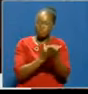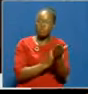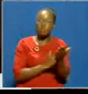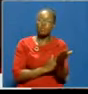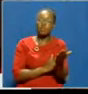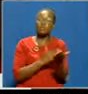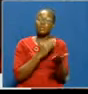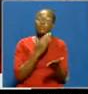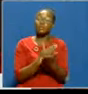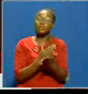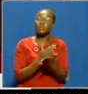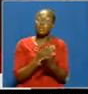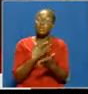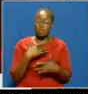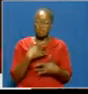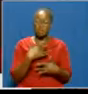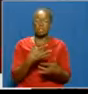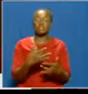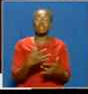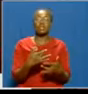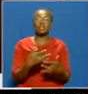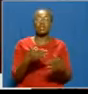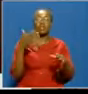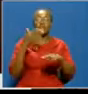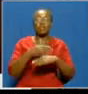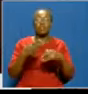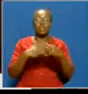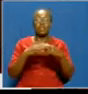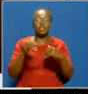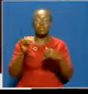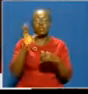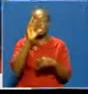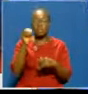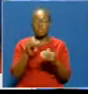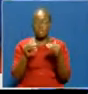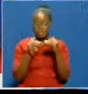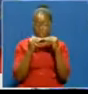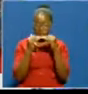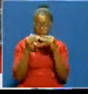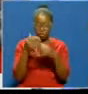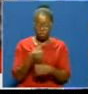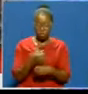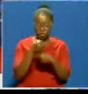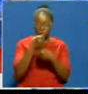I am interested in seeing an over 80% level of confidence as we go forward.